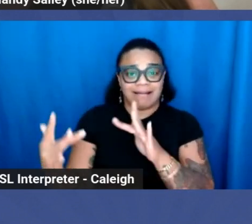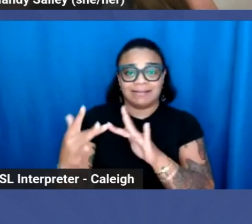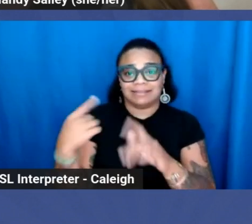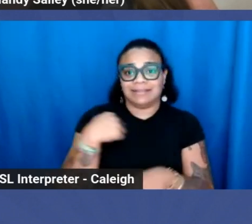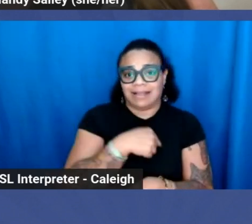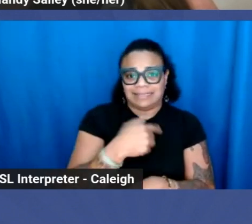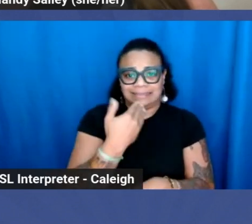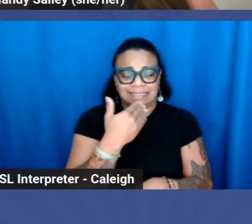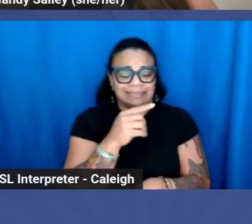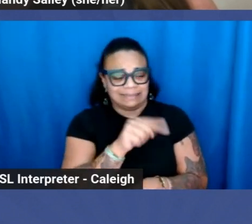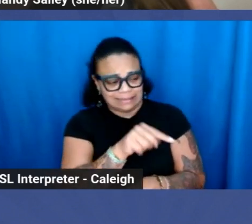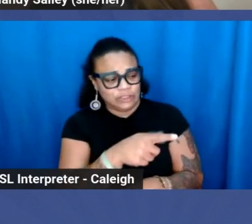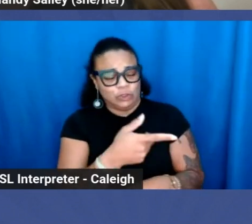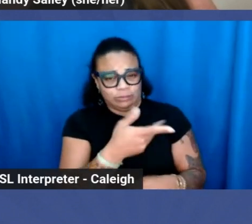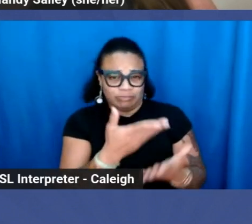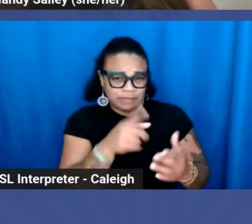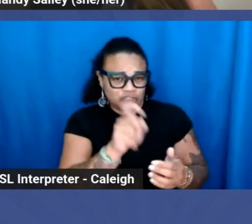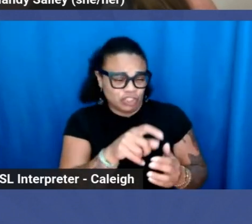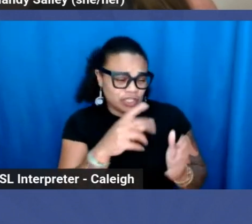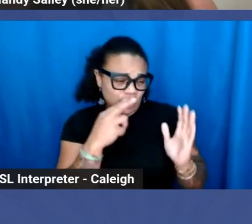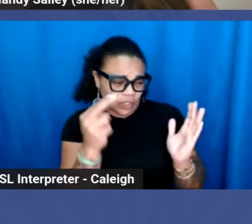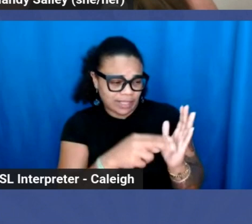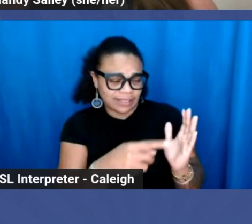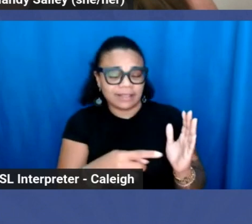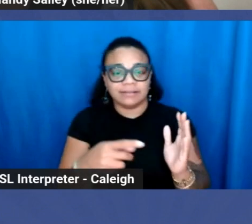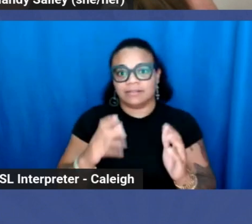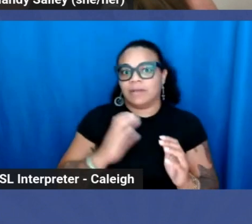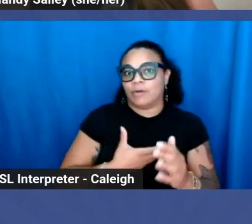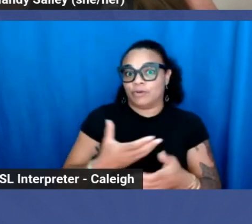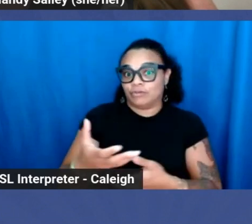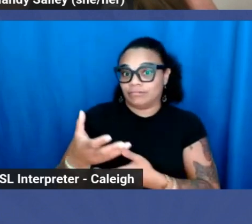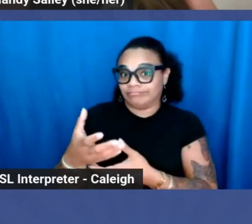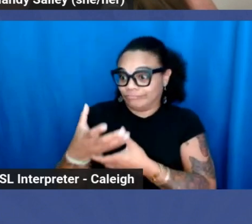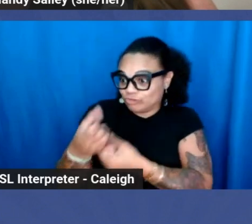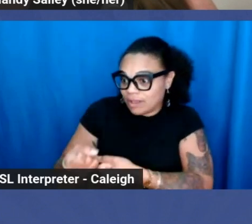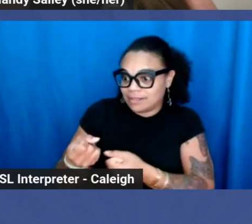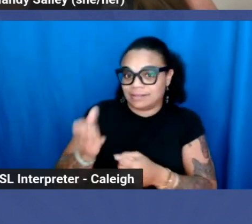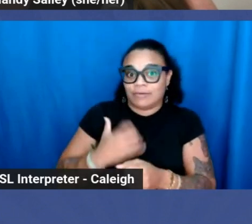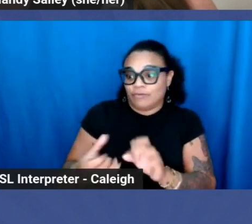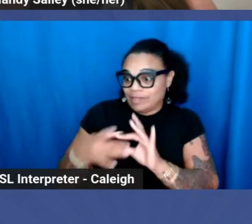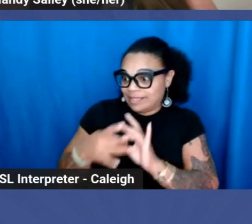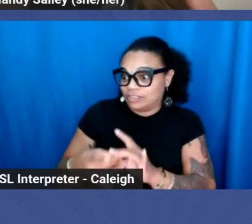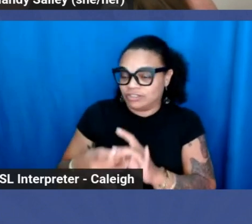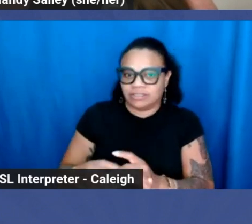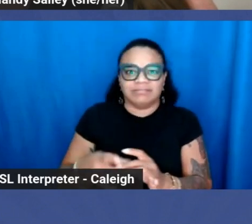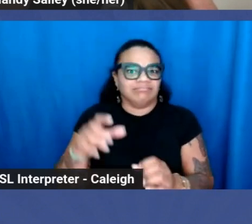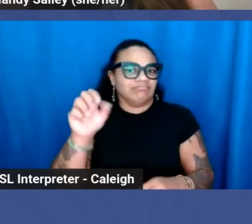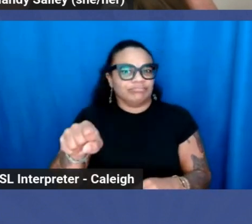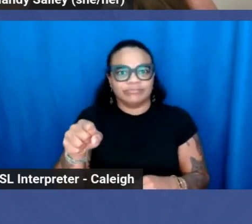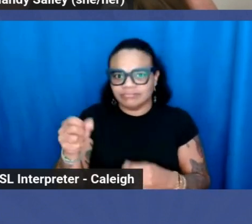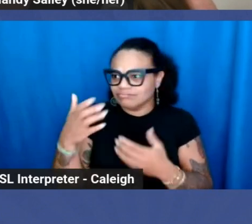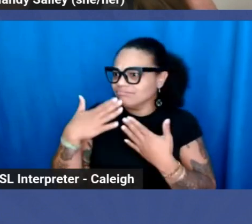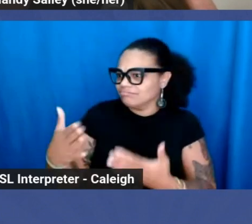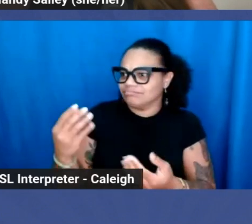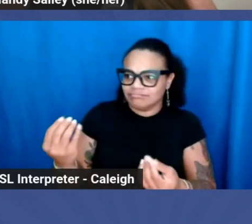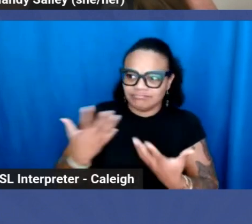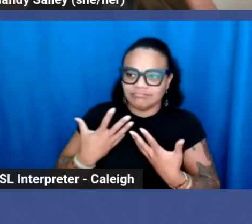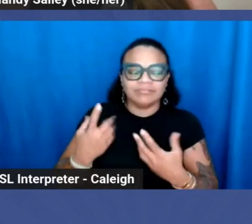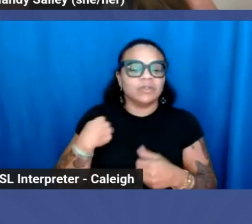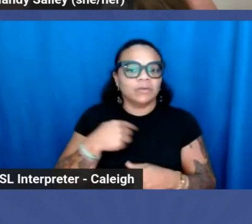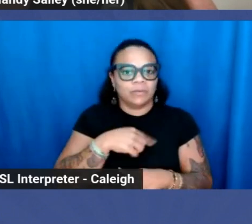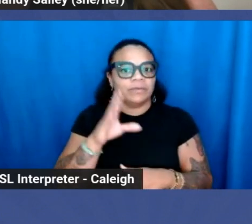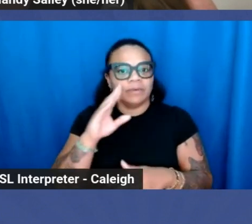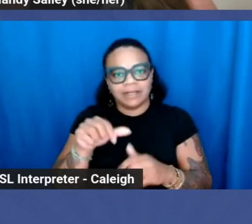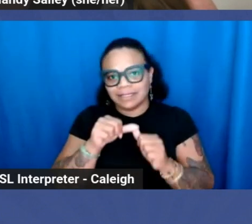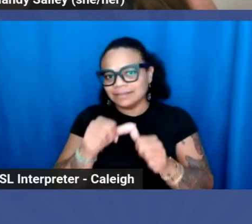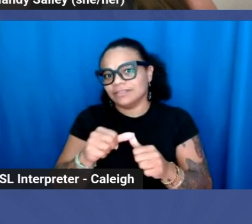So the relationship that we had built, the trust that we have for each other, it's like, yes, thank you for bringing this to our attention, and we are going to continue to